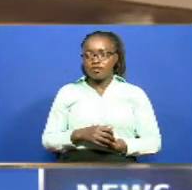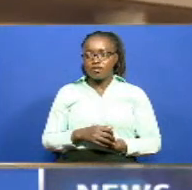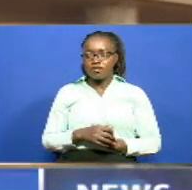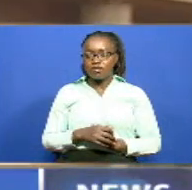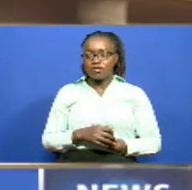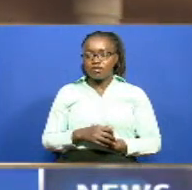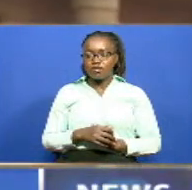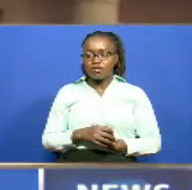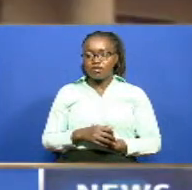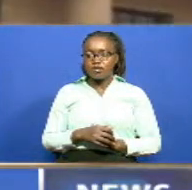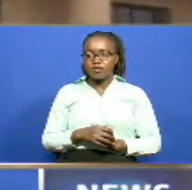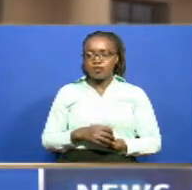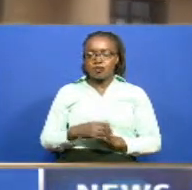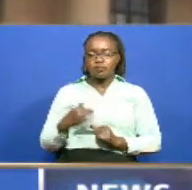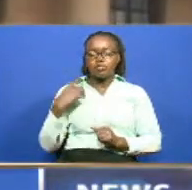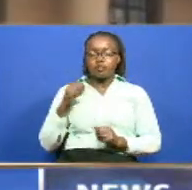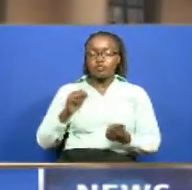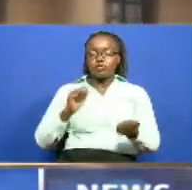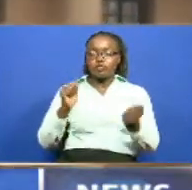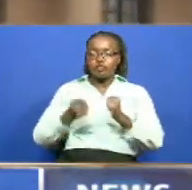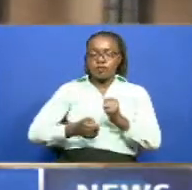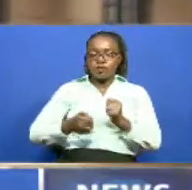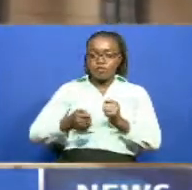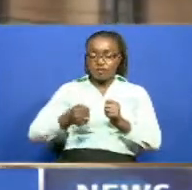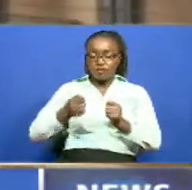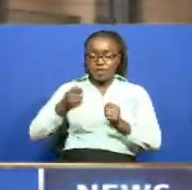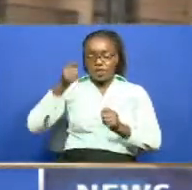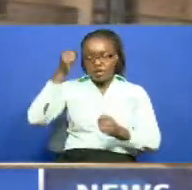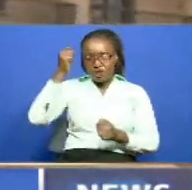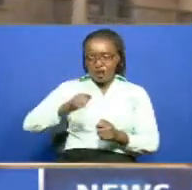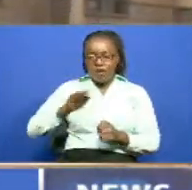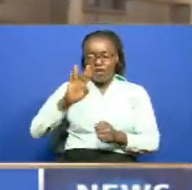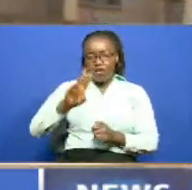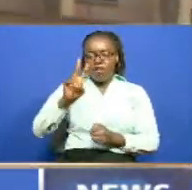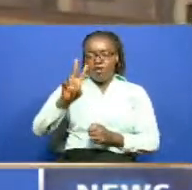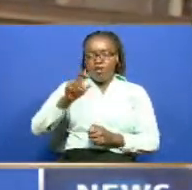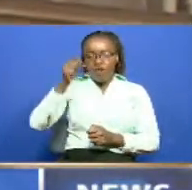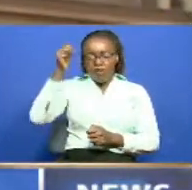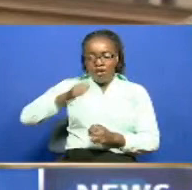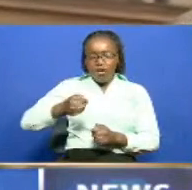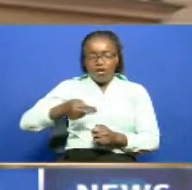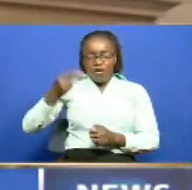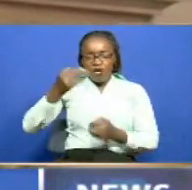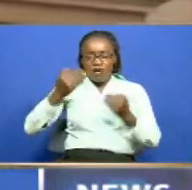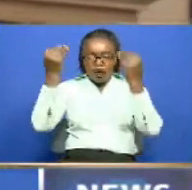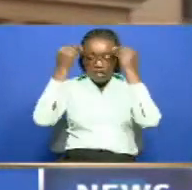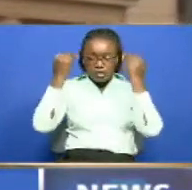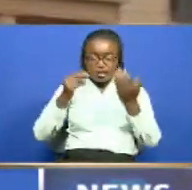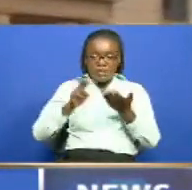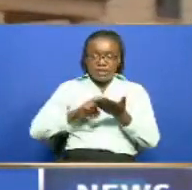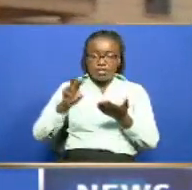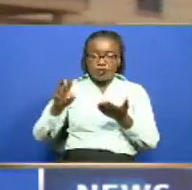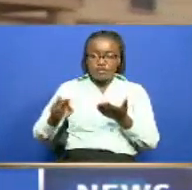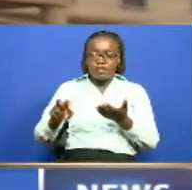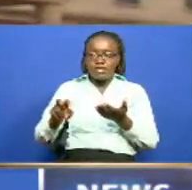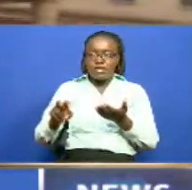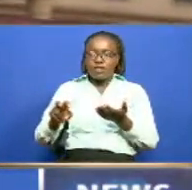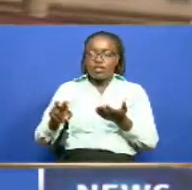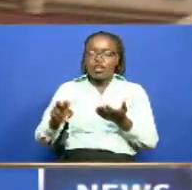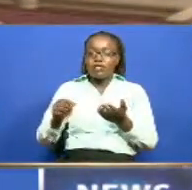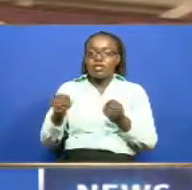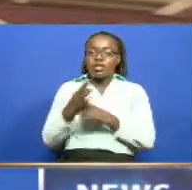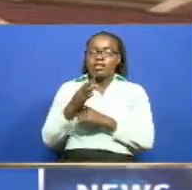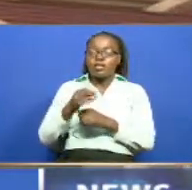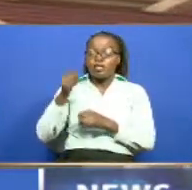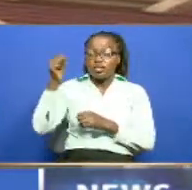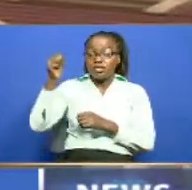In the latest changes at the Judiciary, 42 judges of the High Court have been redeployed with the transfers of 13